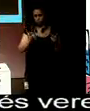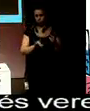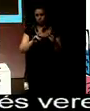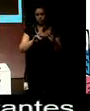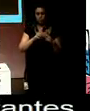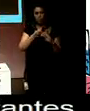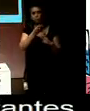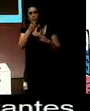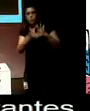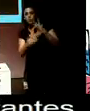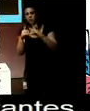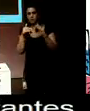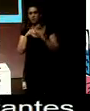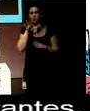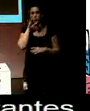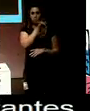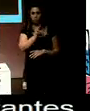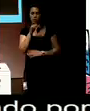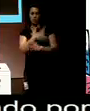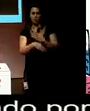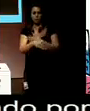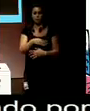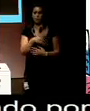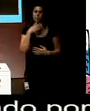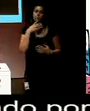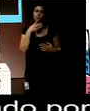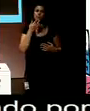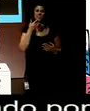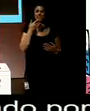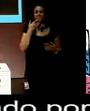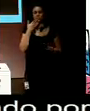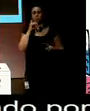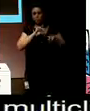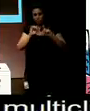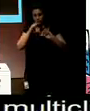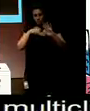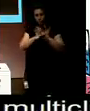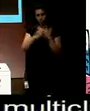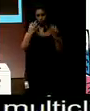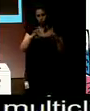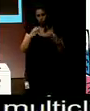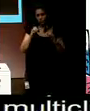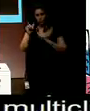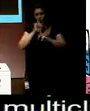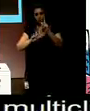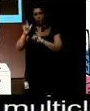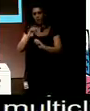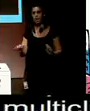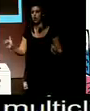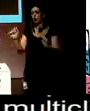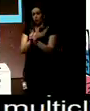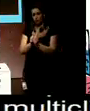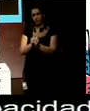to attract customers, in many cases multi-client, because people, disabled